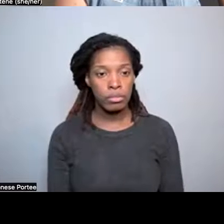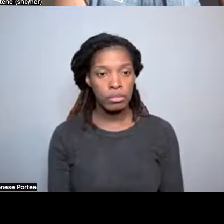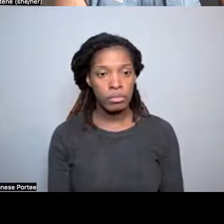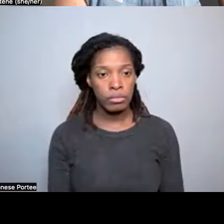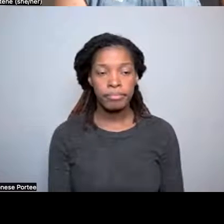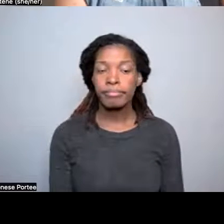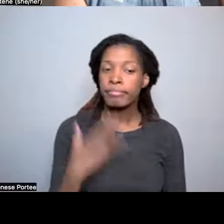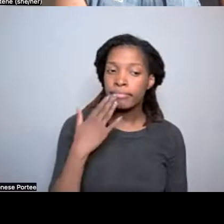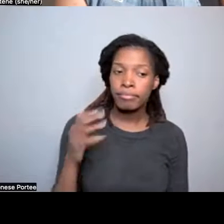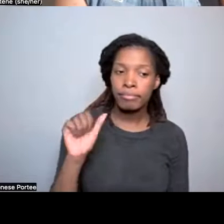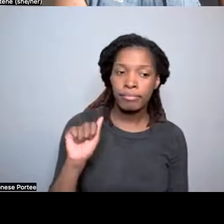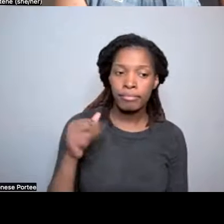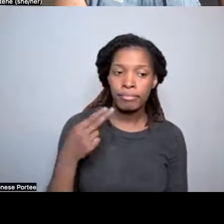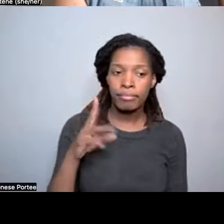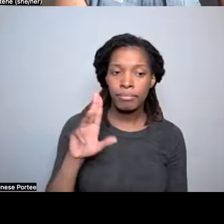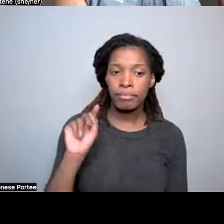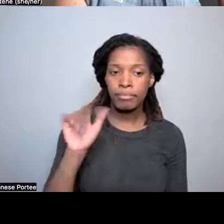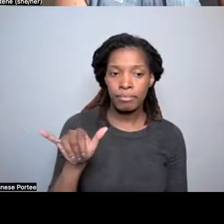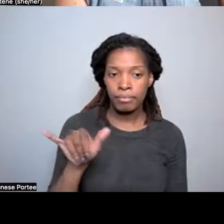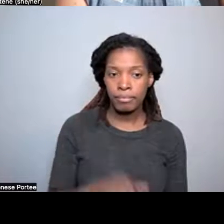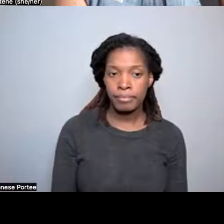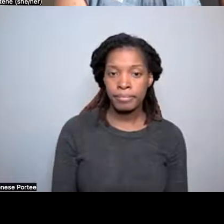Thank you, Ahouty. Thank you. You're welcome.